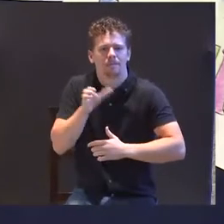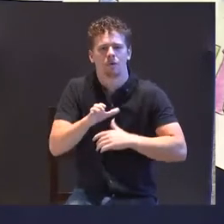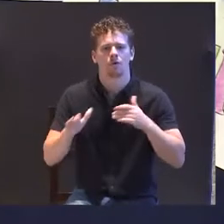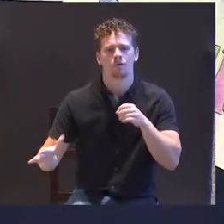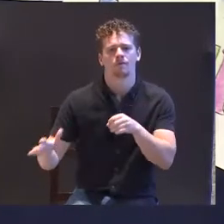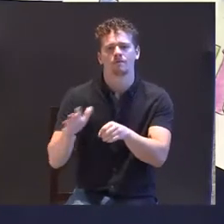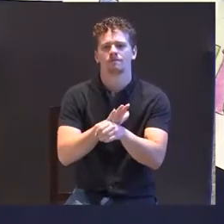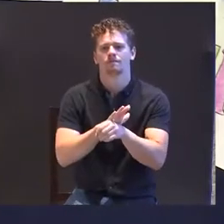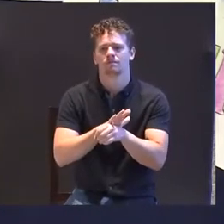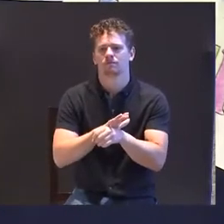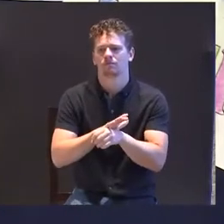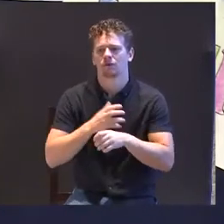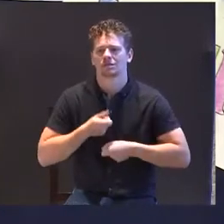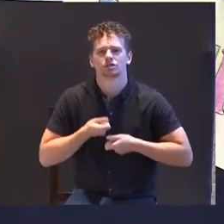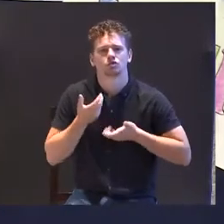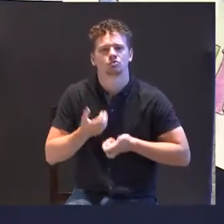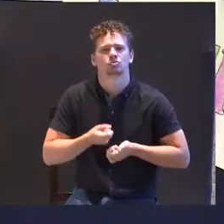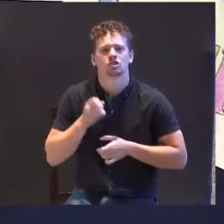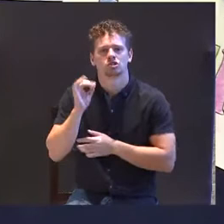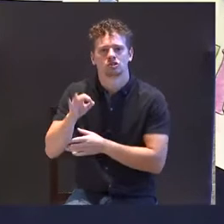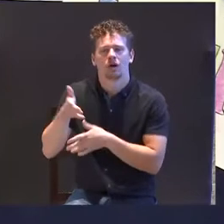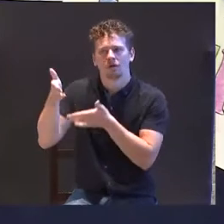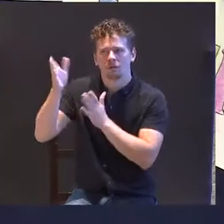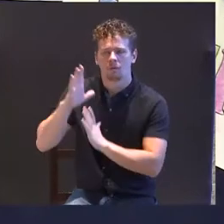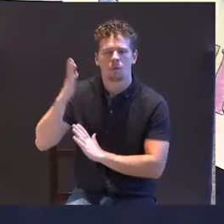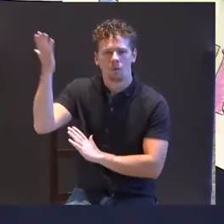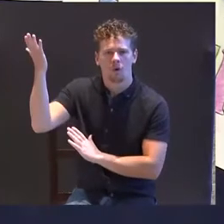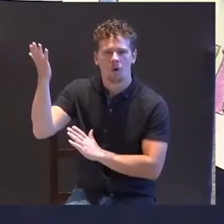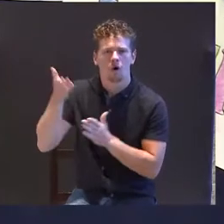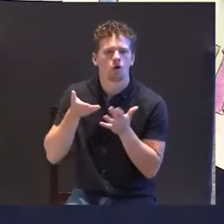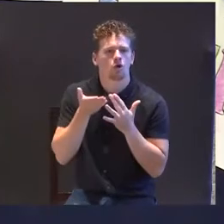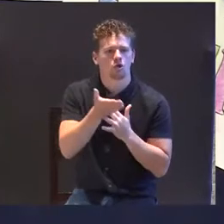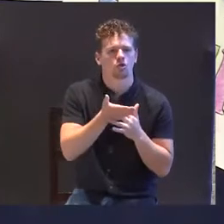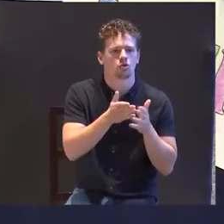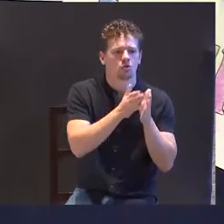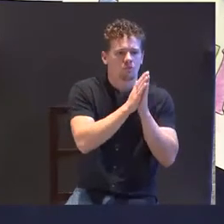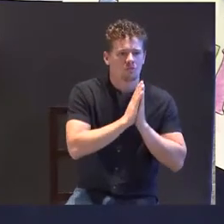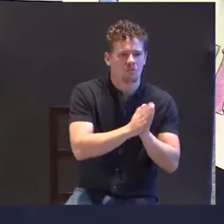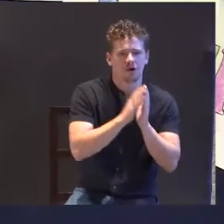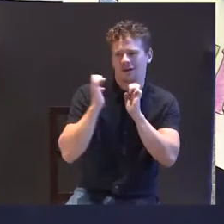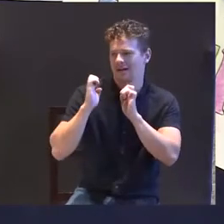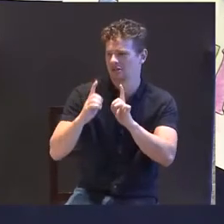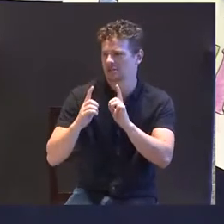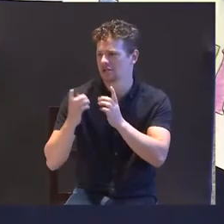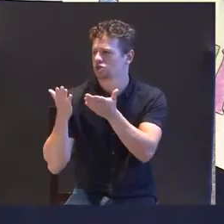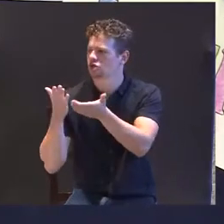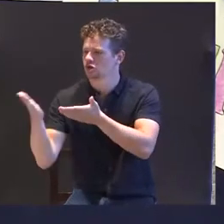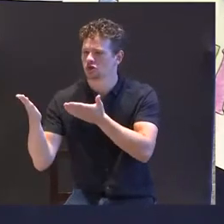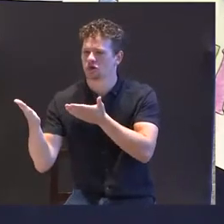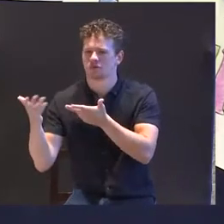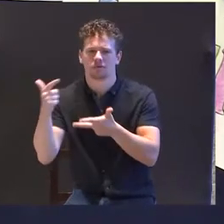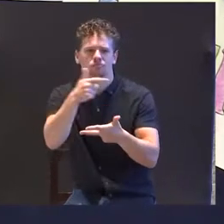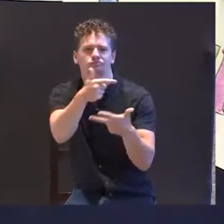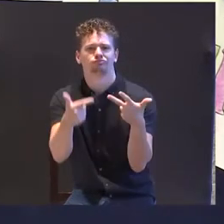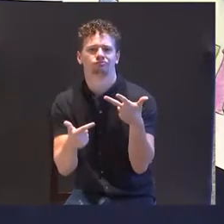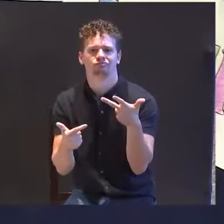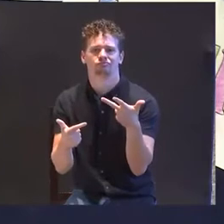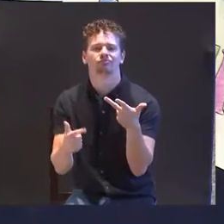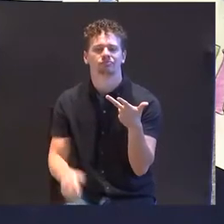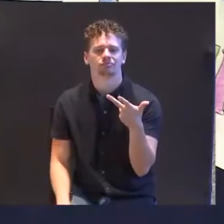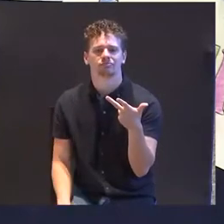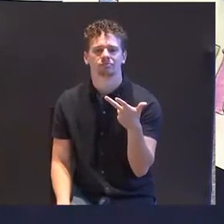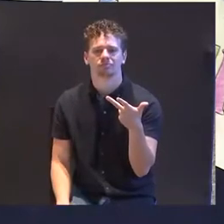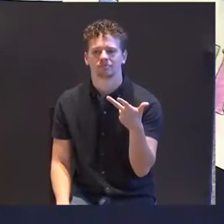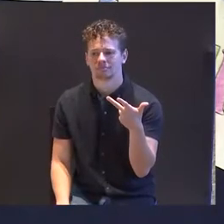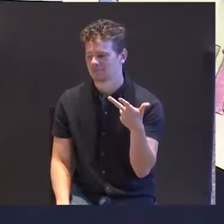expression of the divine within through prayer, education, and service. And this series affirmation,